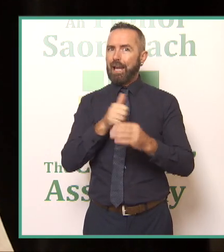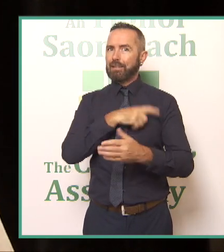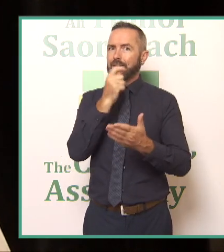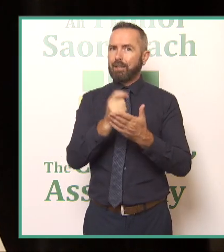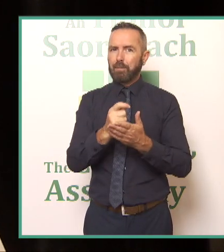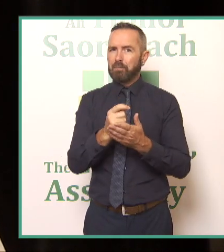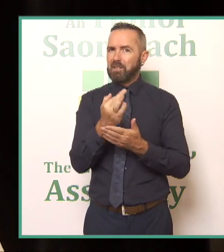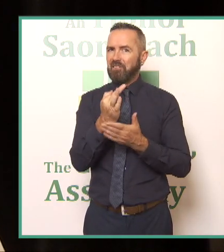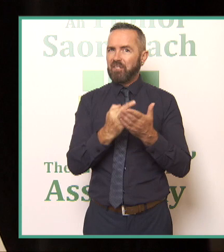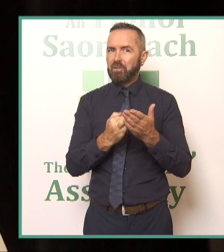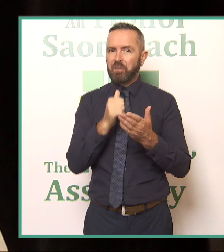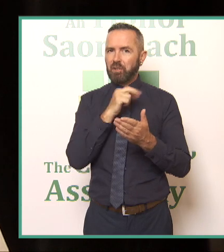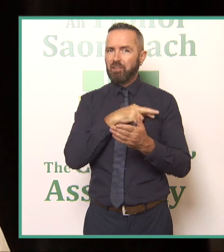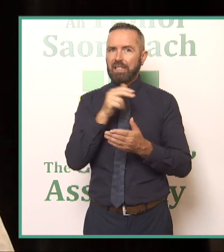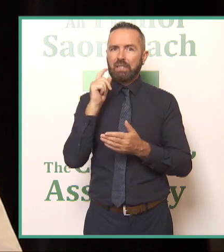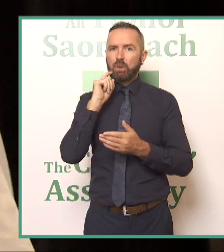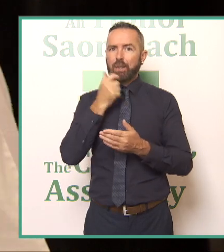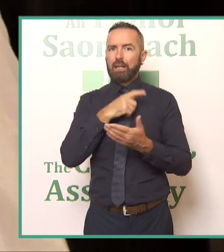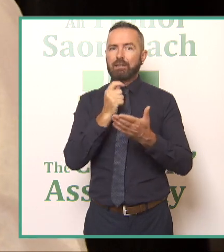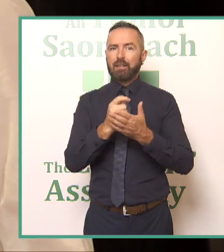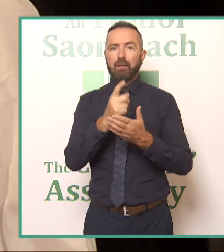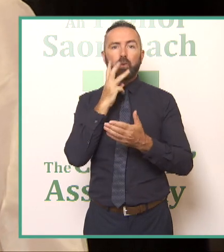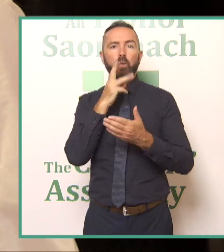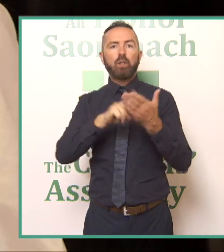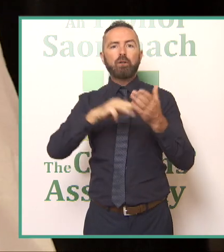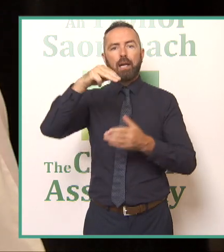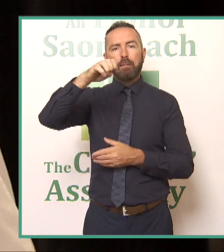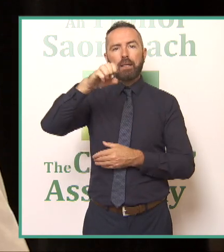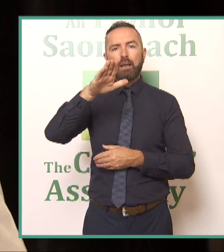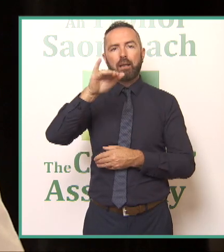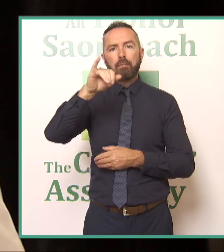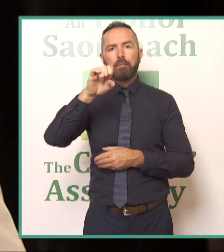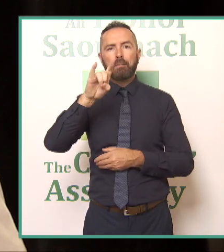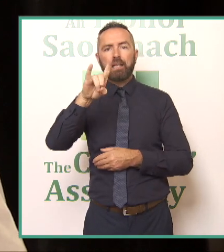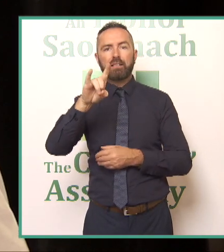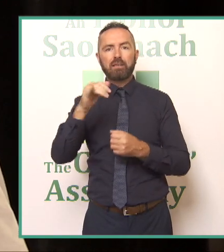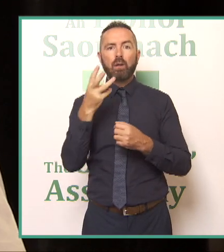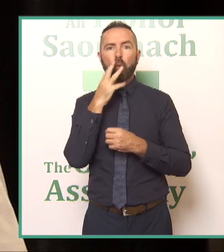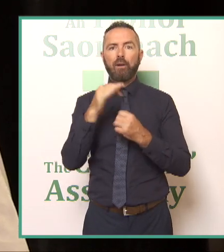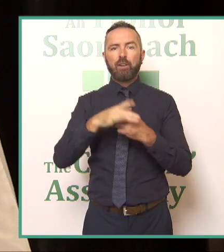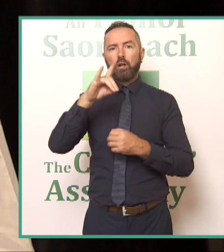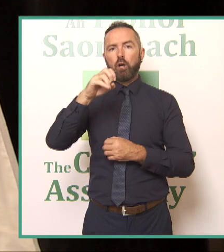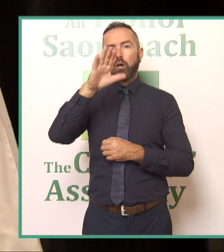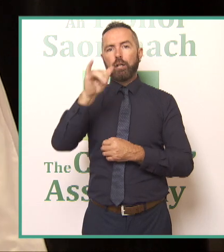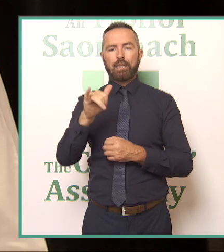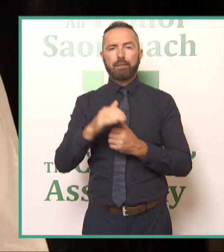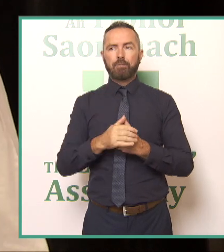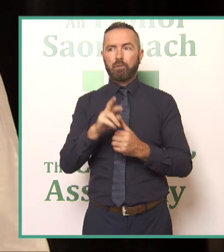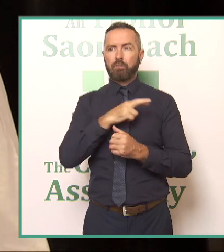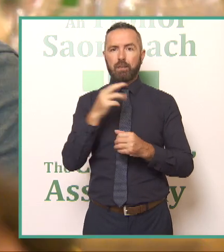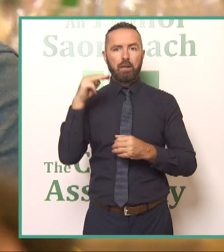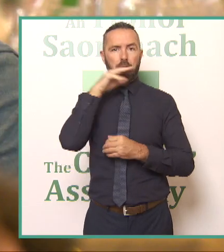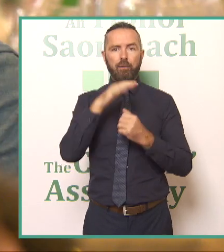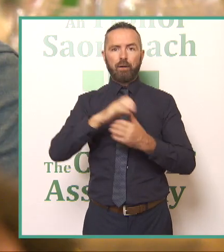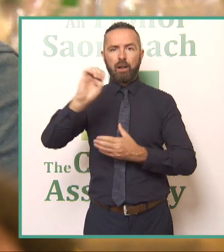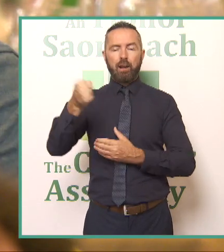have. So, the idea of being sweet, the word that they use, milish, goes back to the word for honey. So it's very important in early